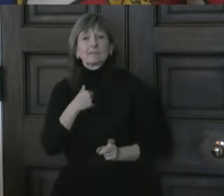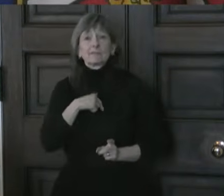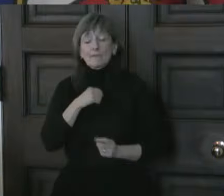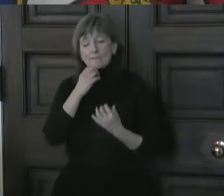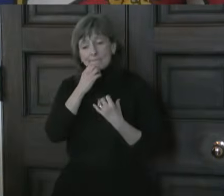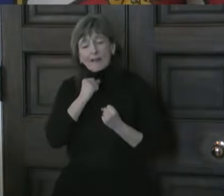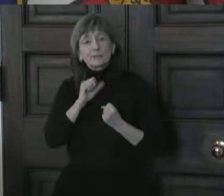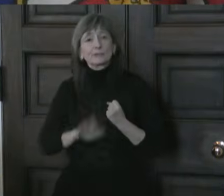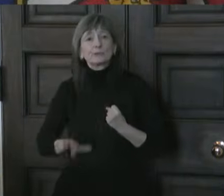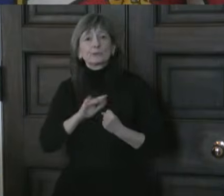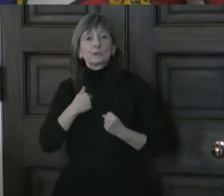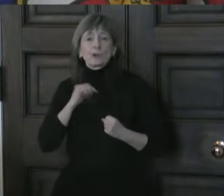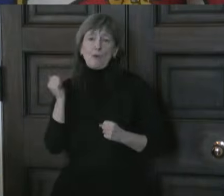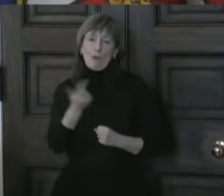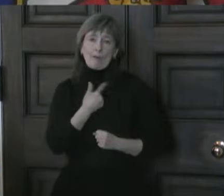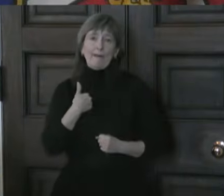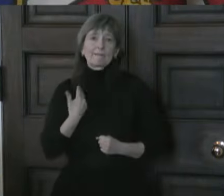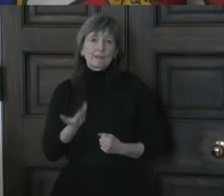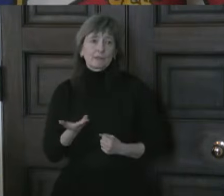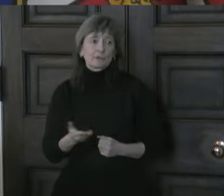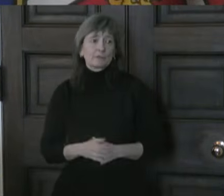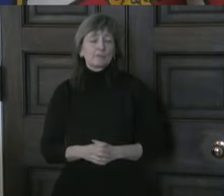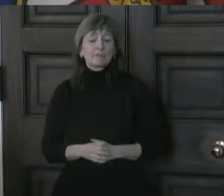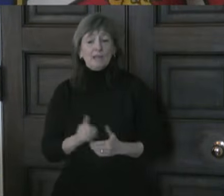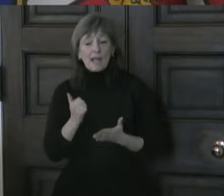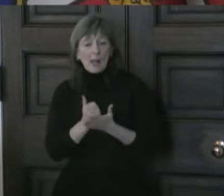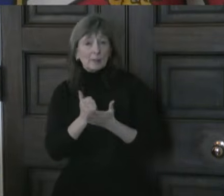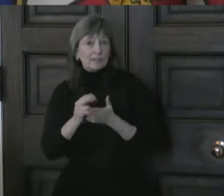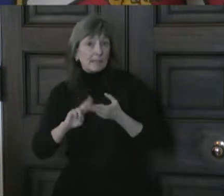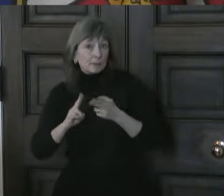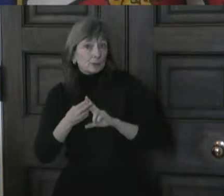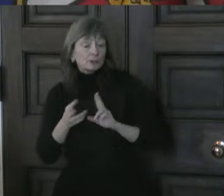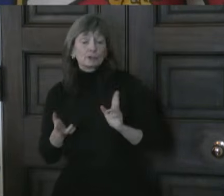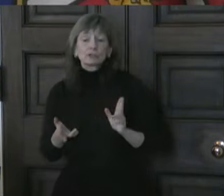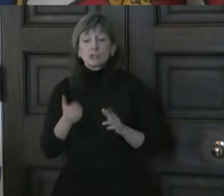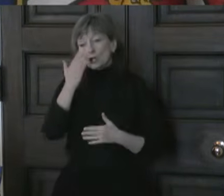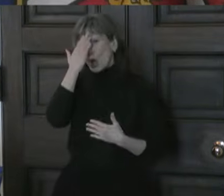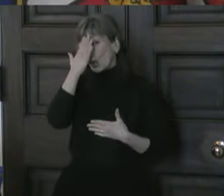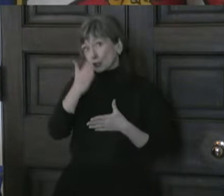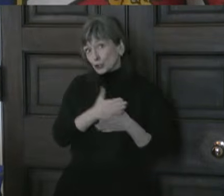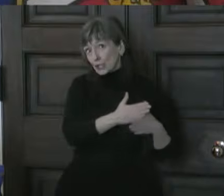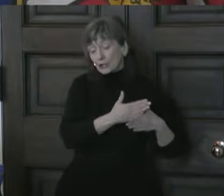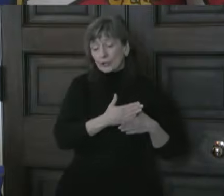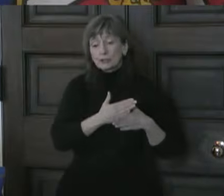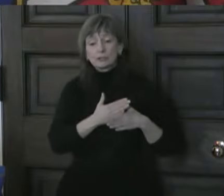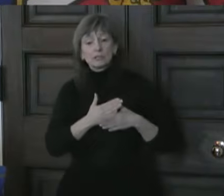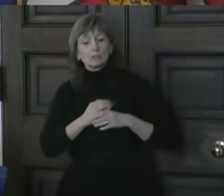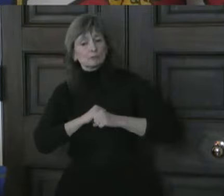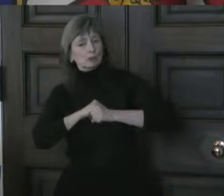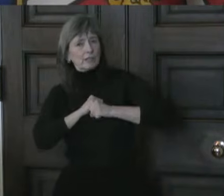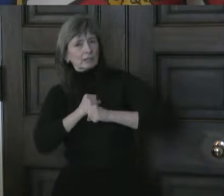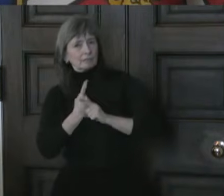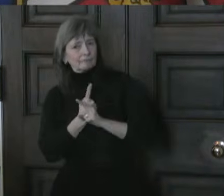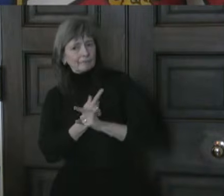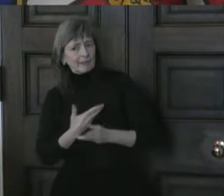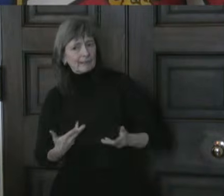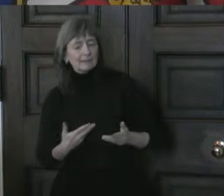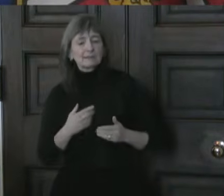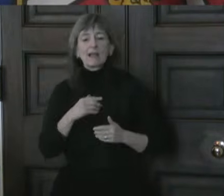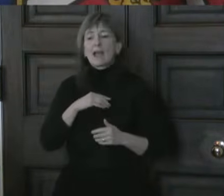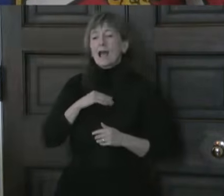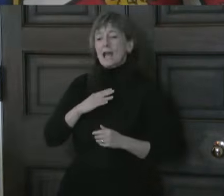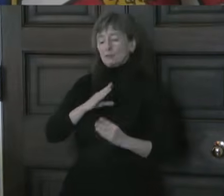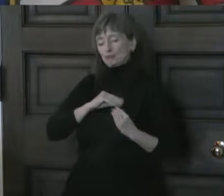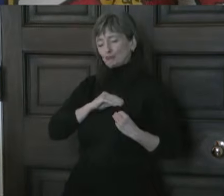across Newfoundland and Labrador: helping neighbors, sharing knowledge, protecting what matters, and giving back